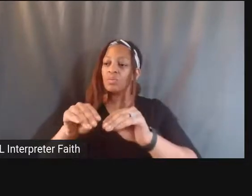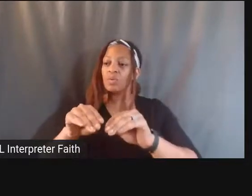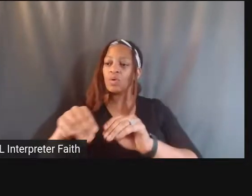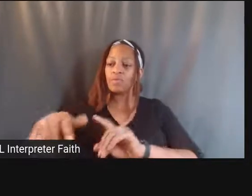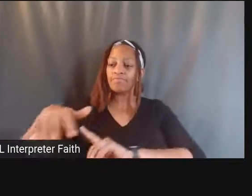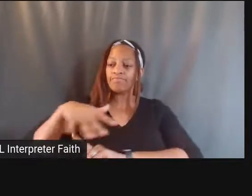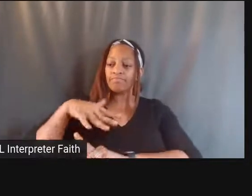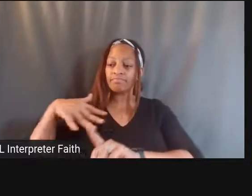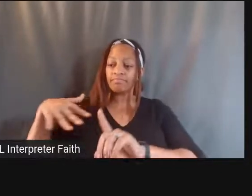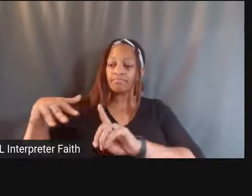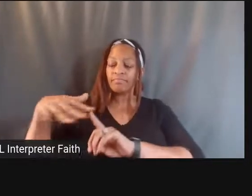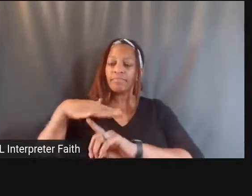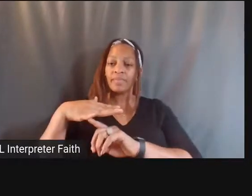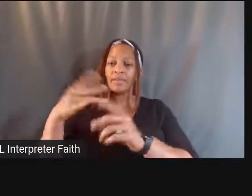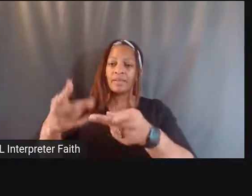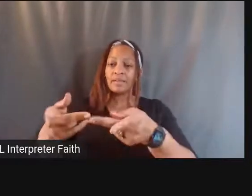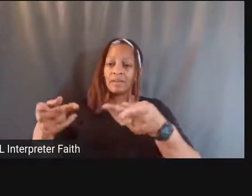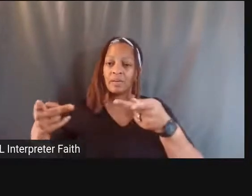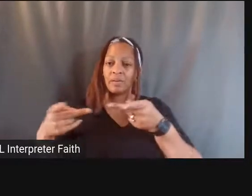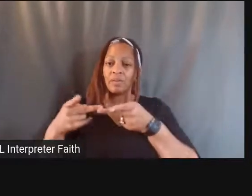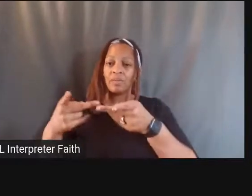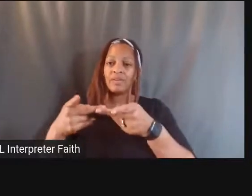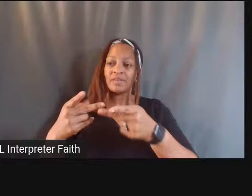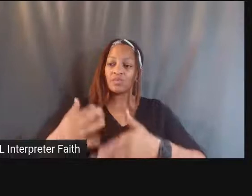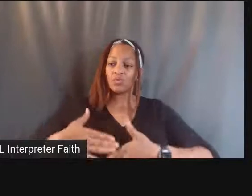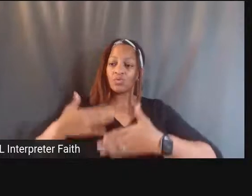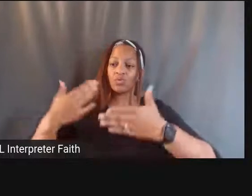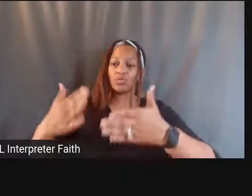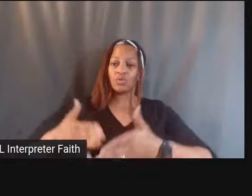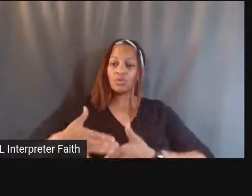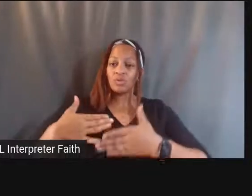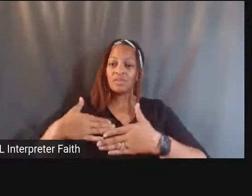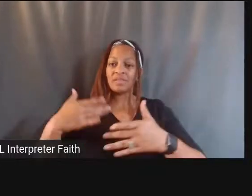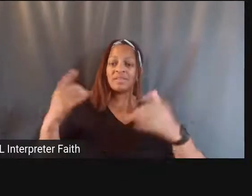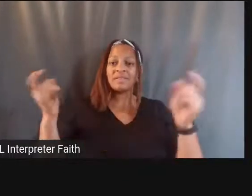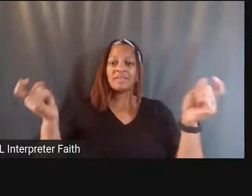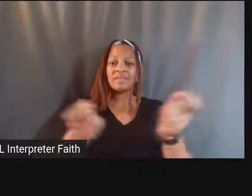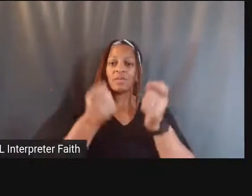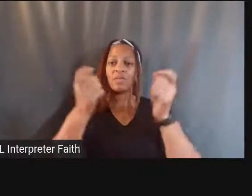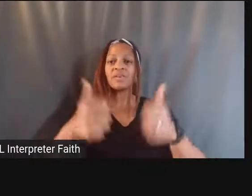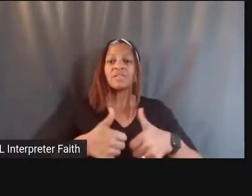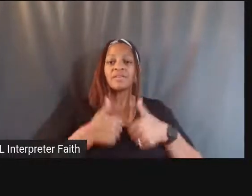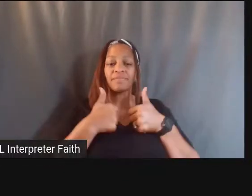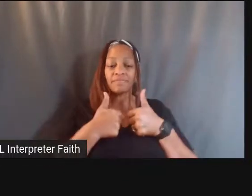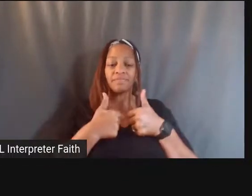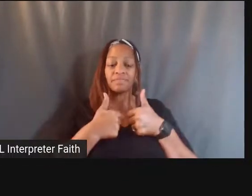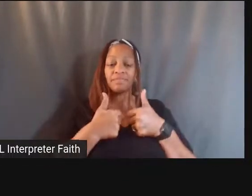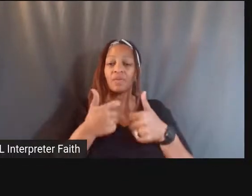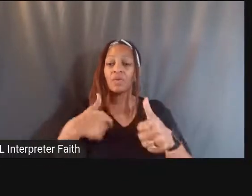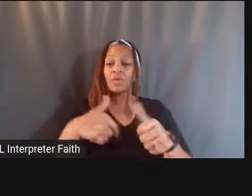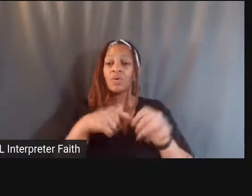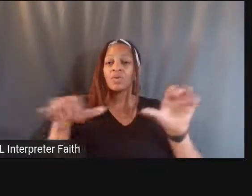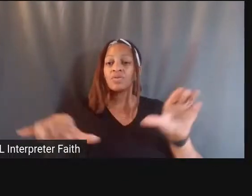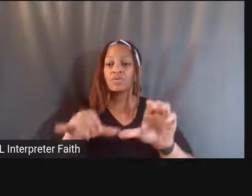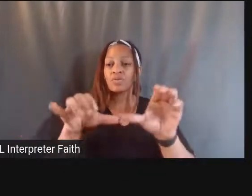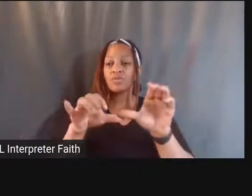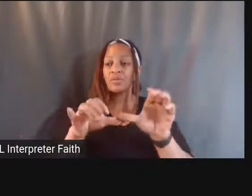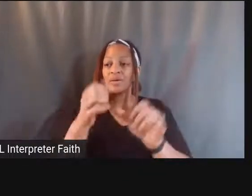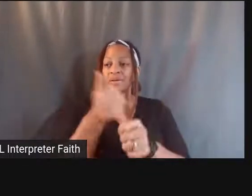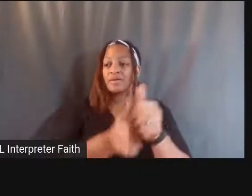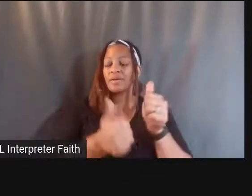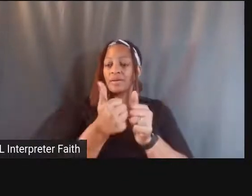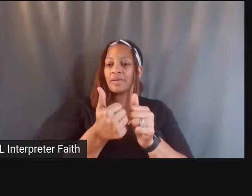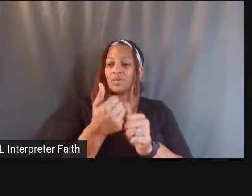great joy and celebration for life. And as we do this for ourselves, each and every one we call to